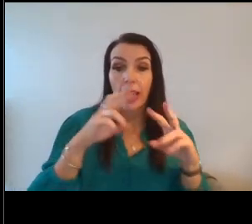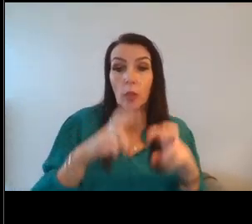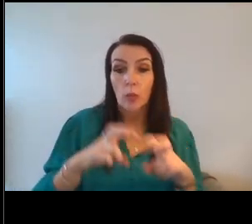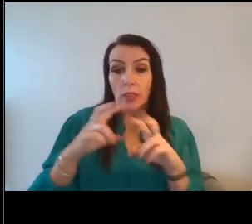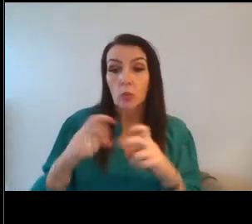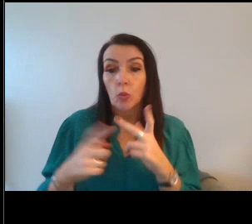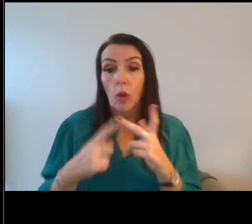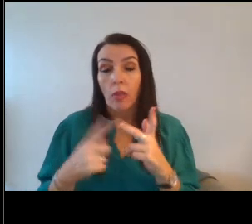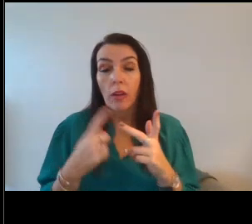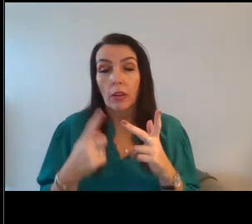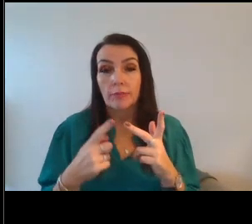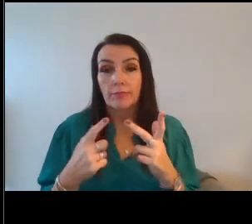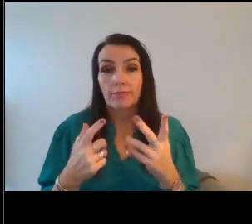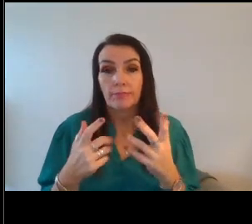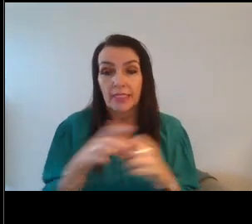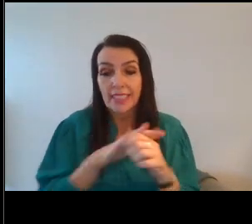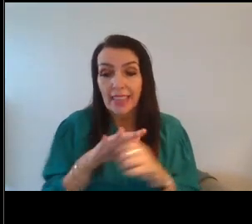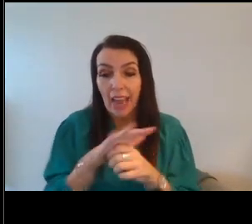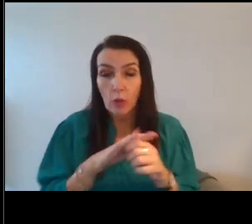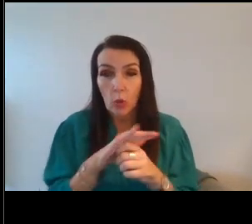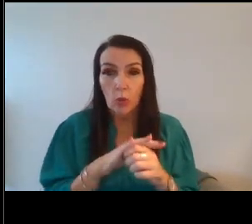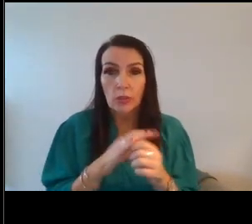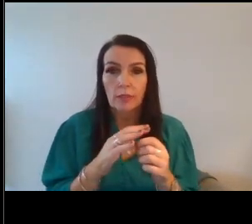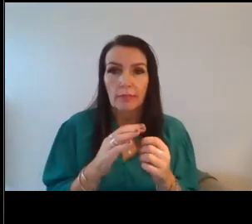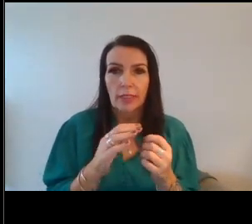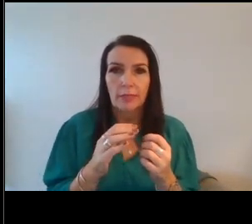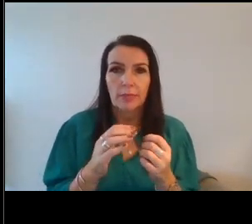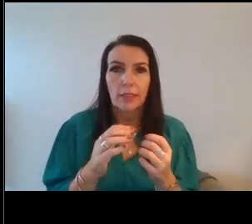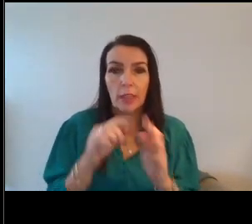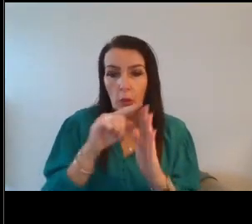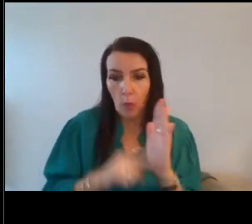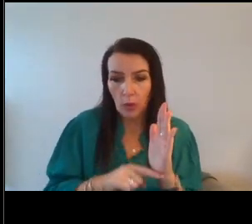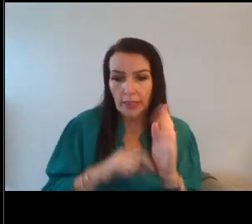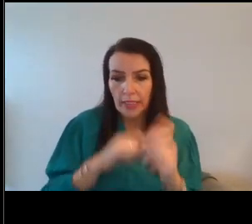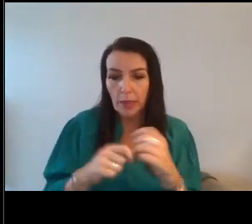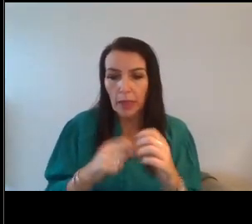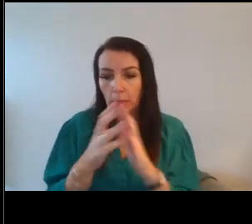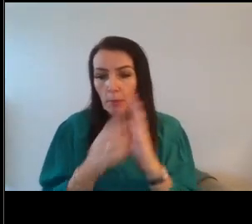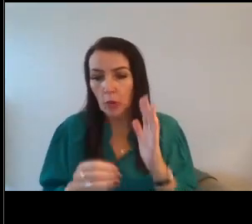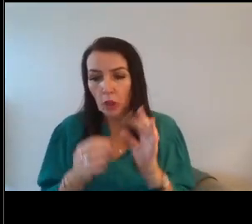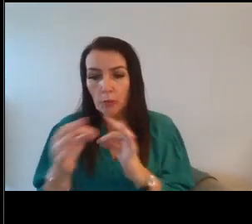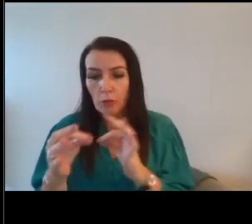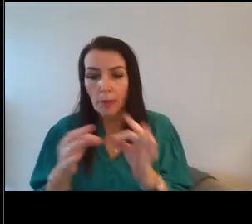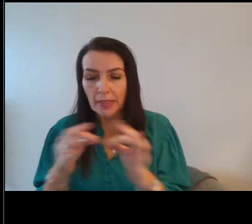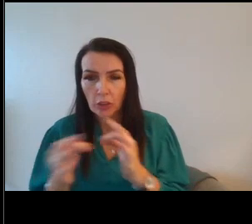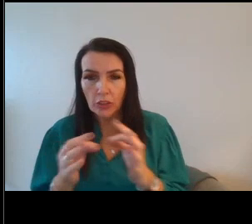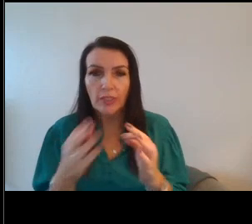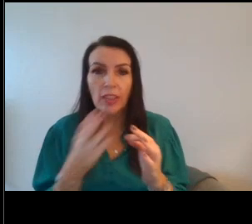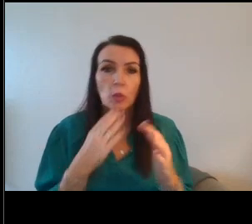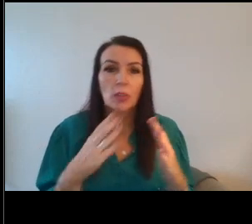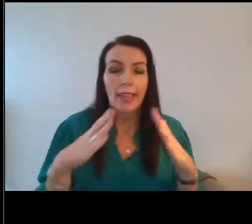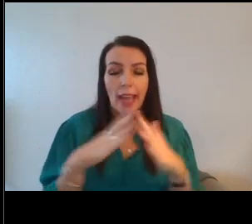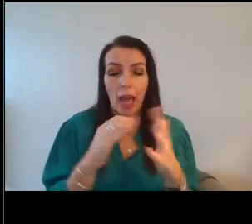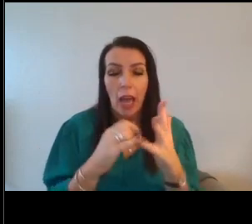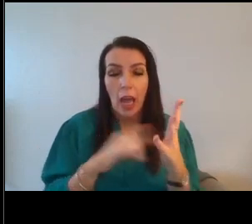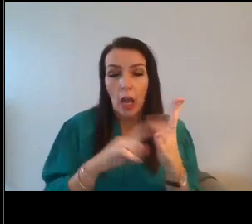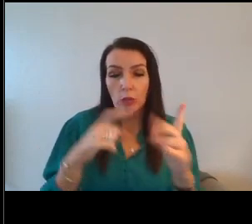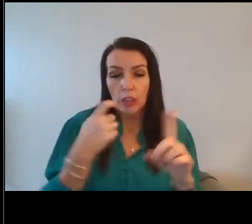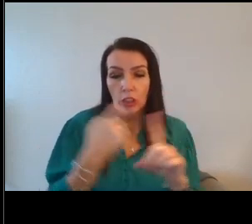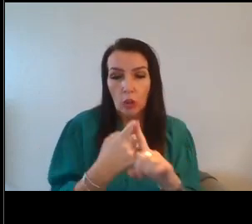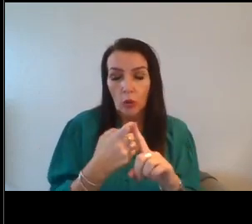scenarios. So this involves translating policy objectives into model parameters and then using housing stock data and energy modeling